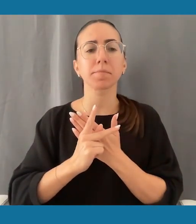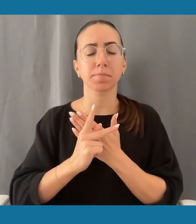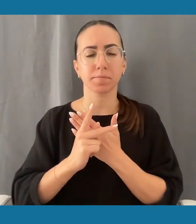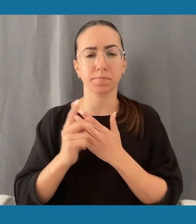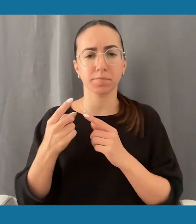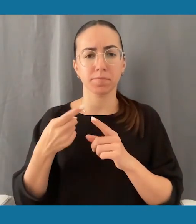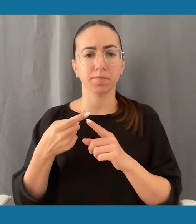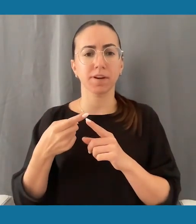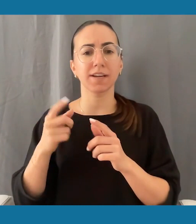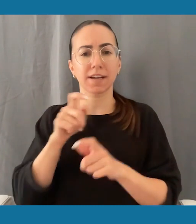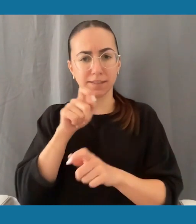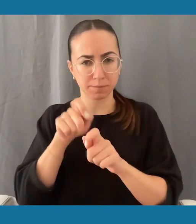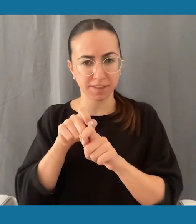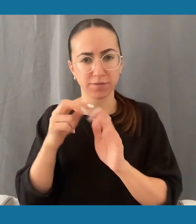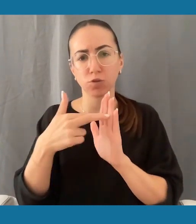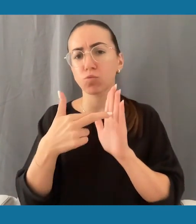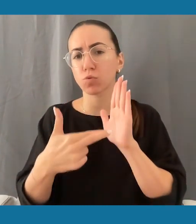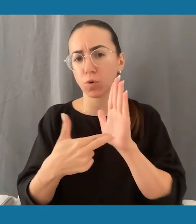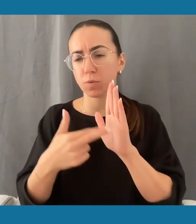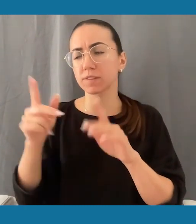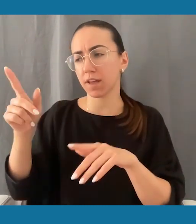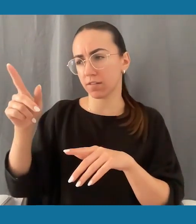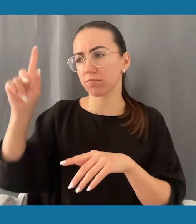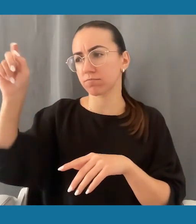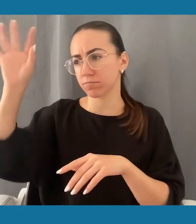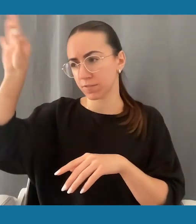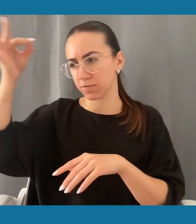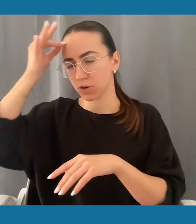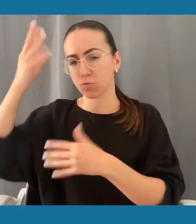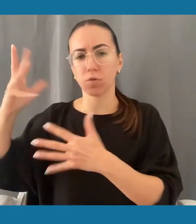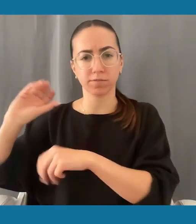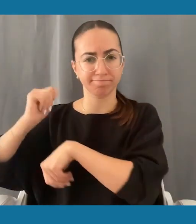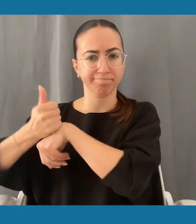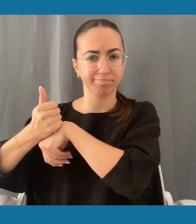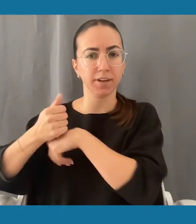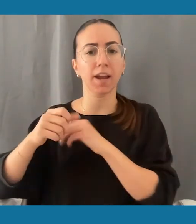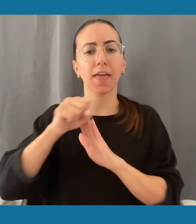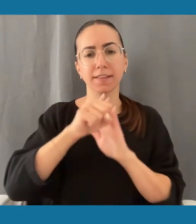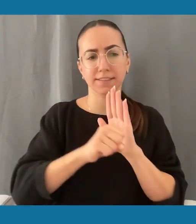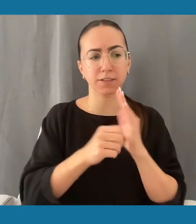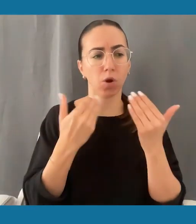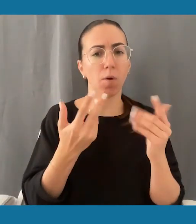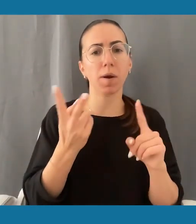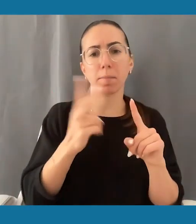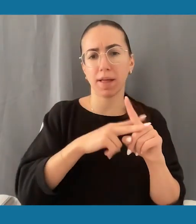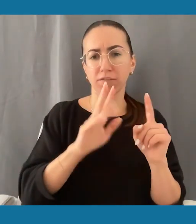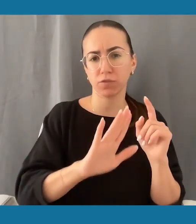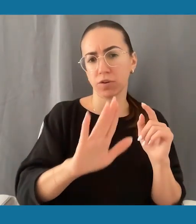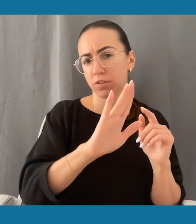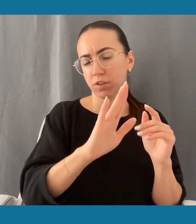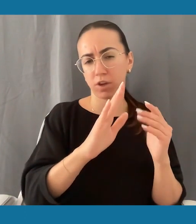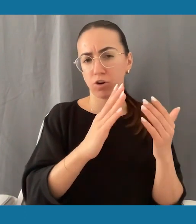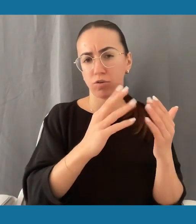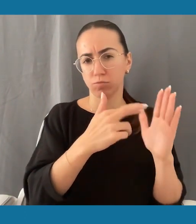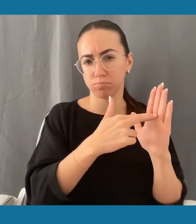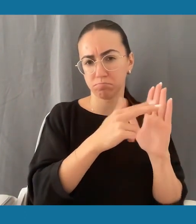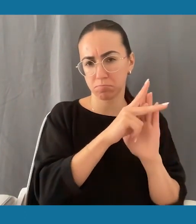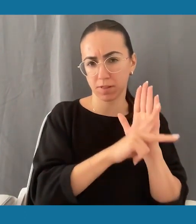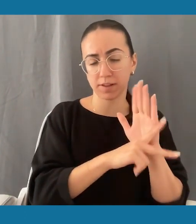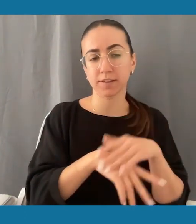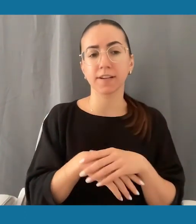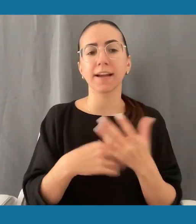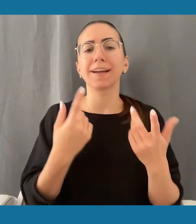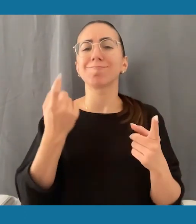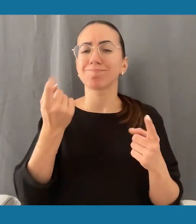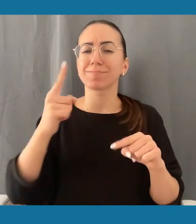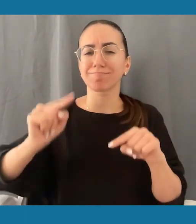by rules that are published by the federal government, and states implement them at the state level with some variation from state to